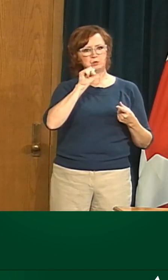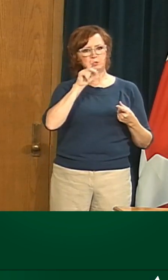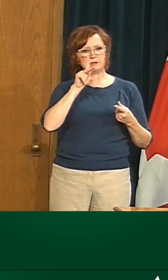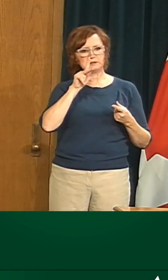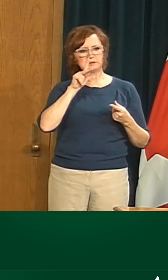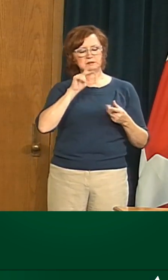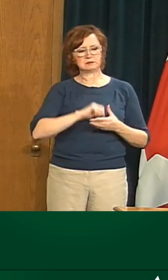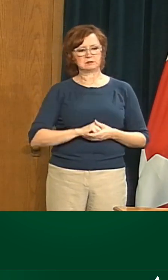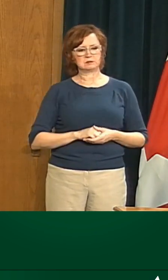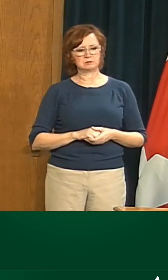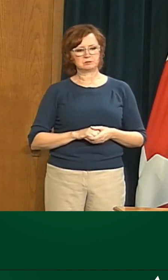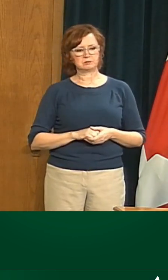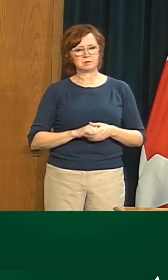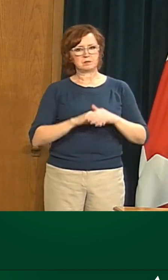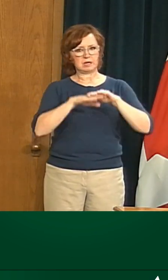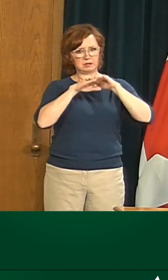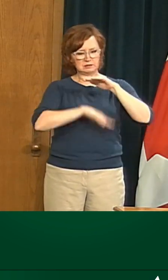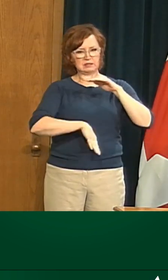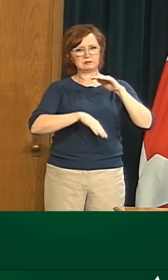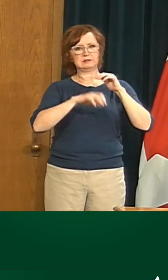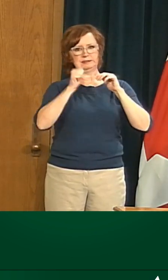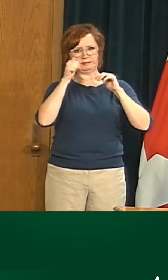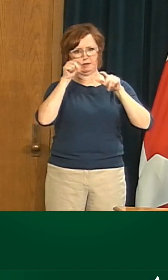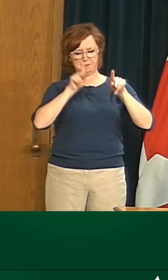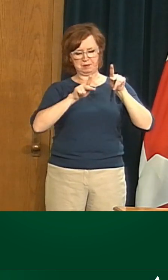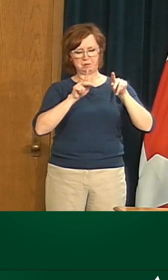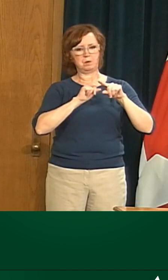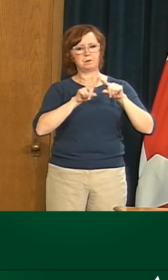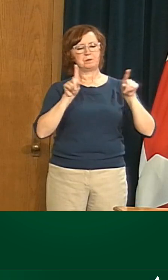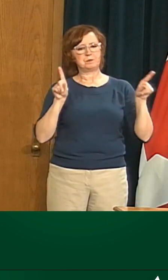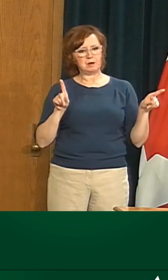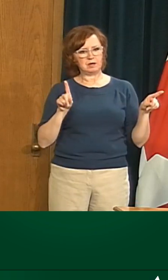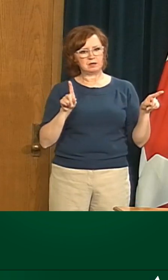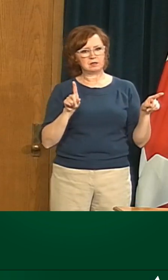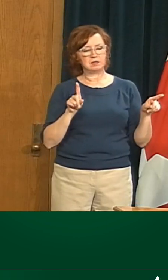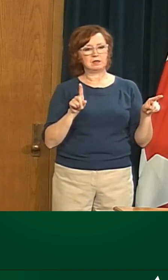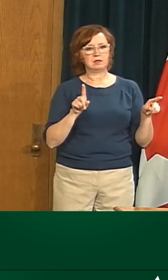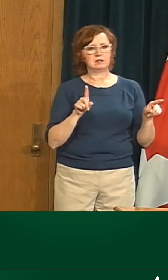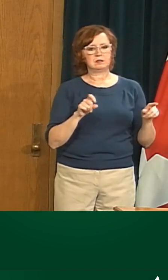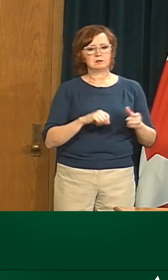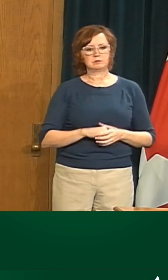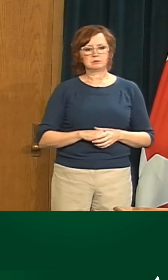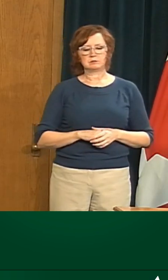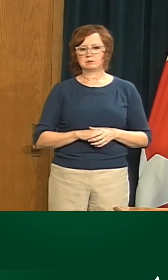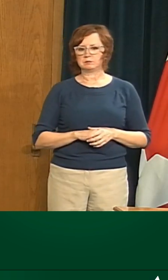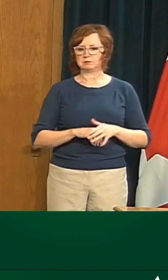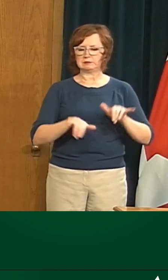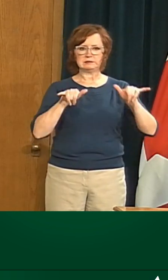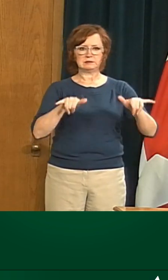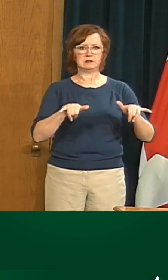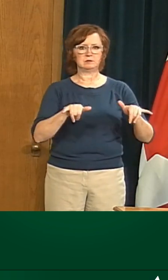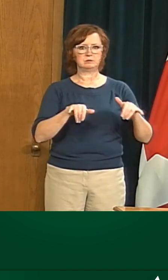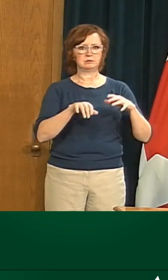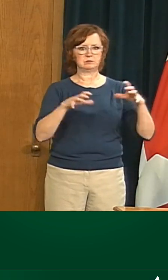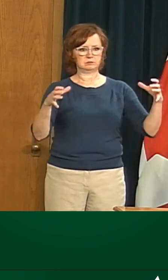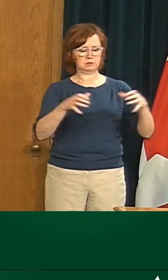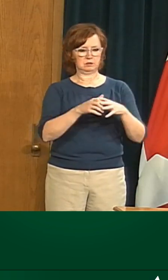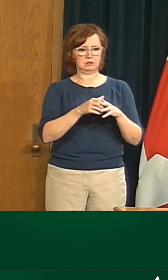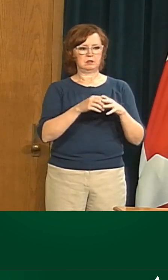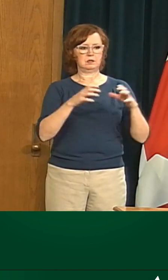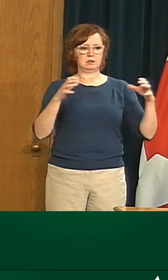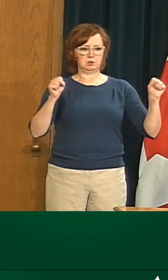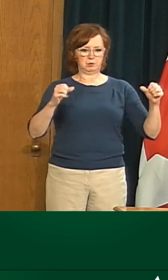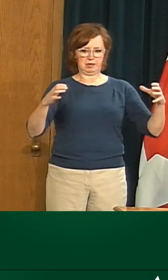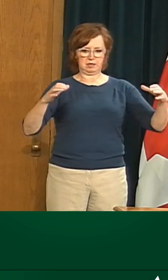as a group less than 10, but try to meet the same people or the same households for the next little while.